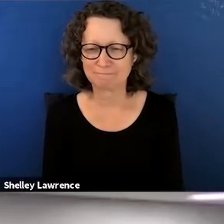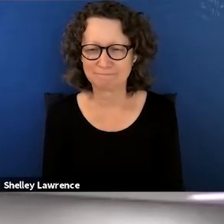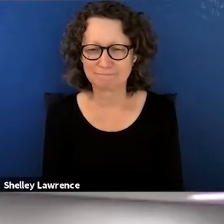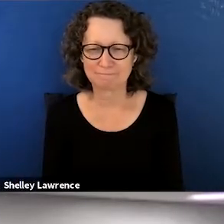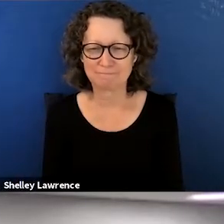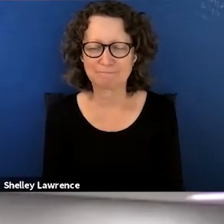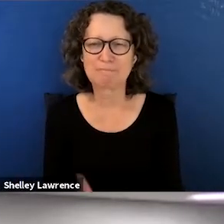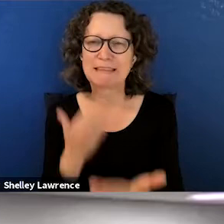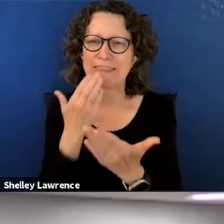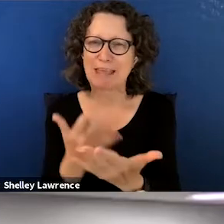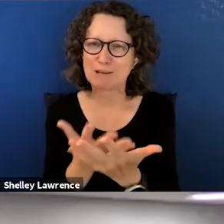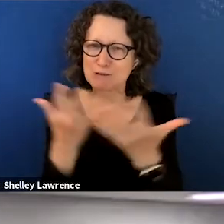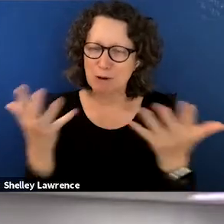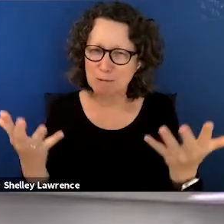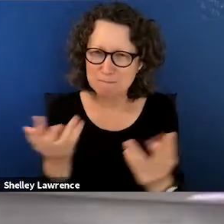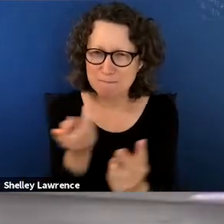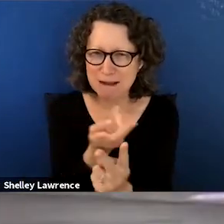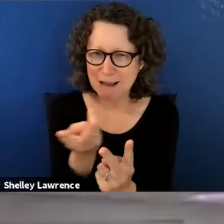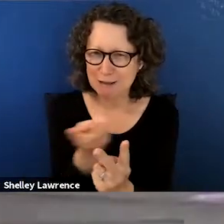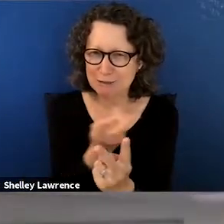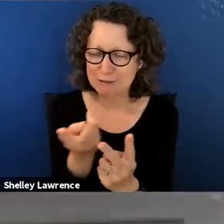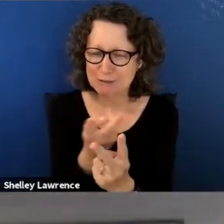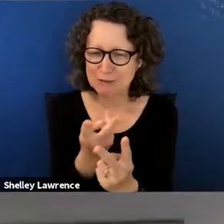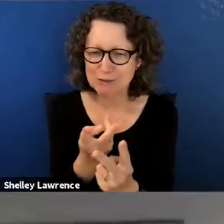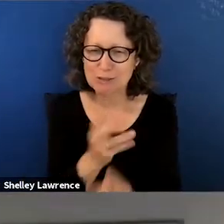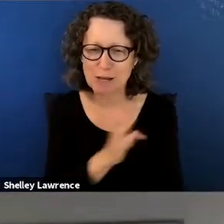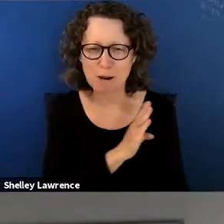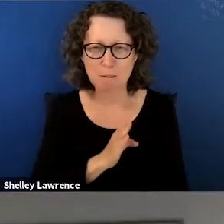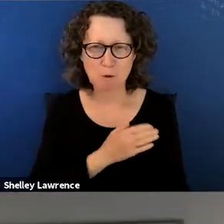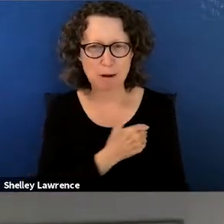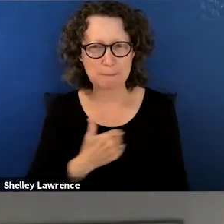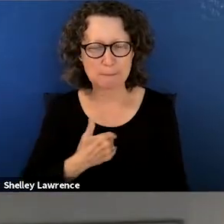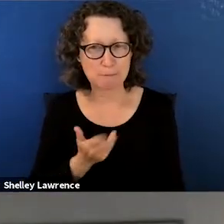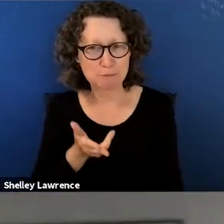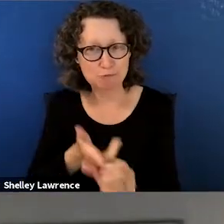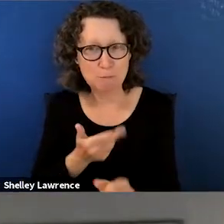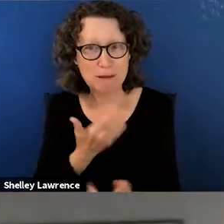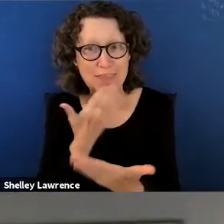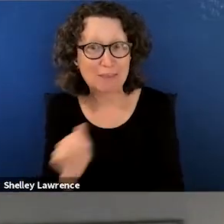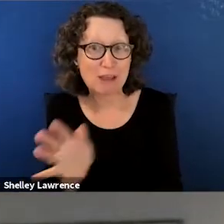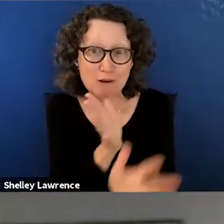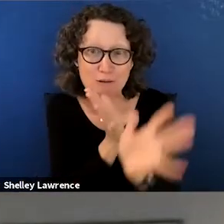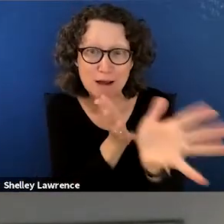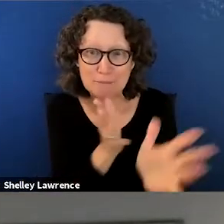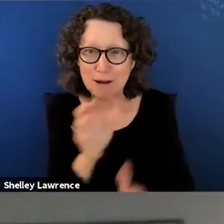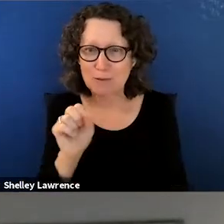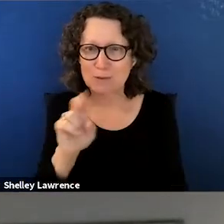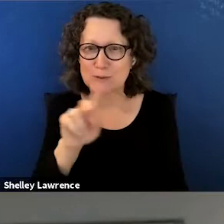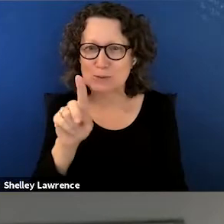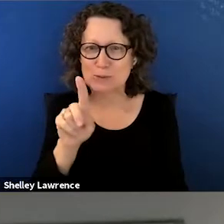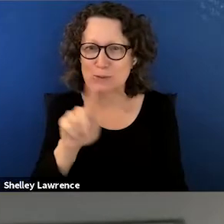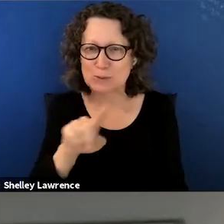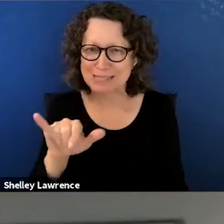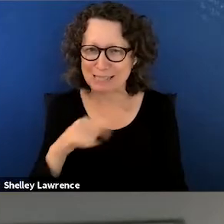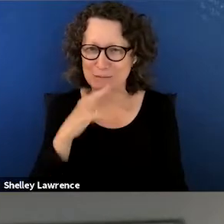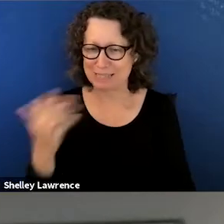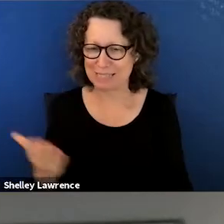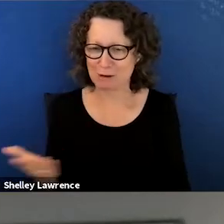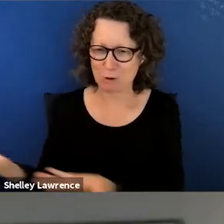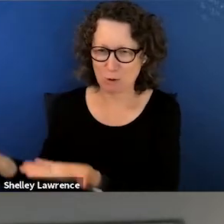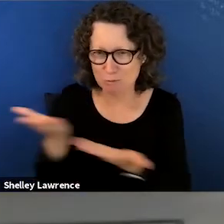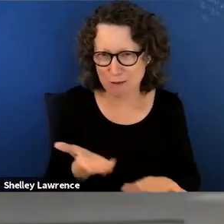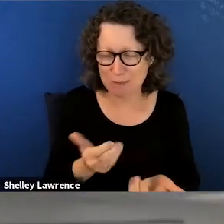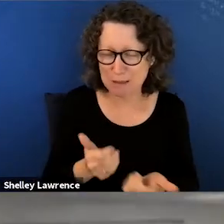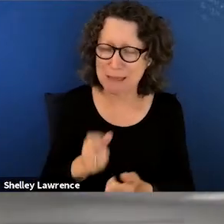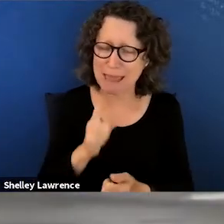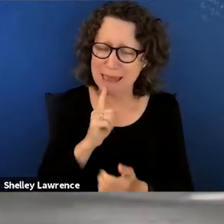Thank you very much, Natalia, Araceli, and board members, please join me in also thanking their grandmother, Susie, who's here, who brought them with us, and I know has